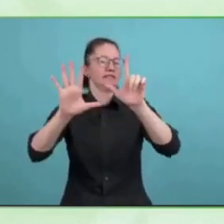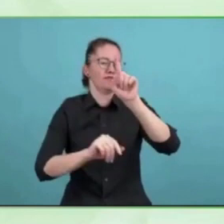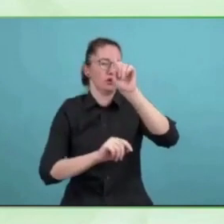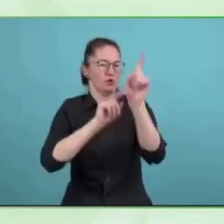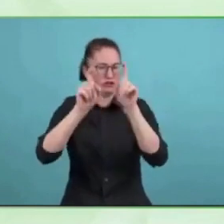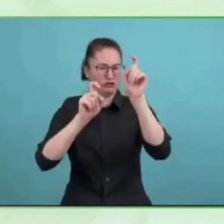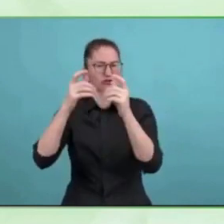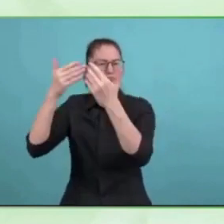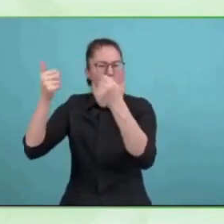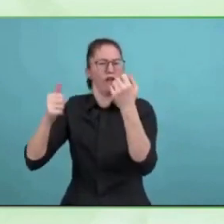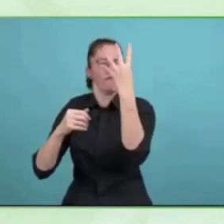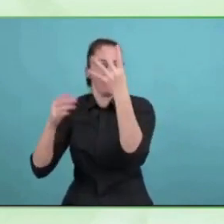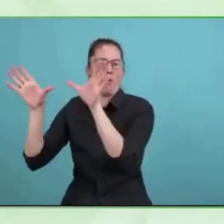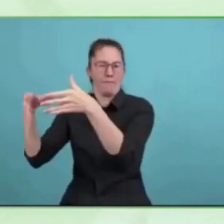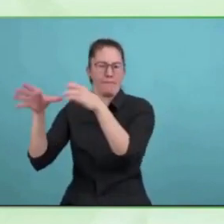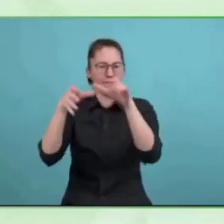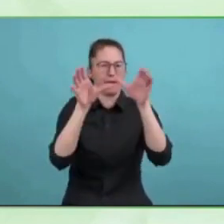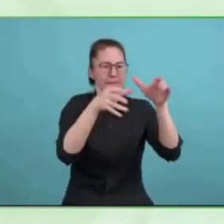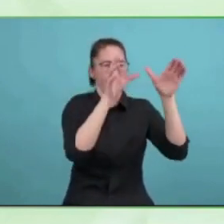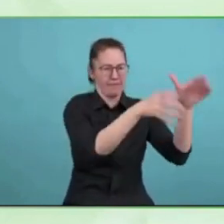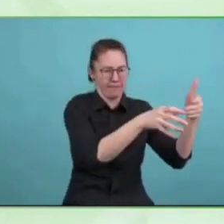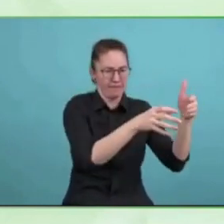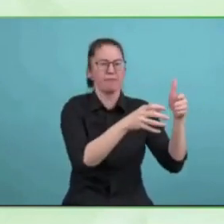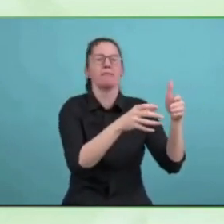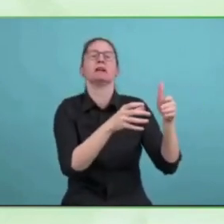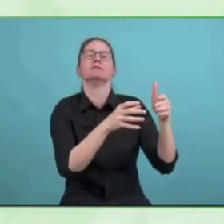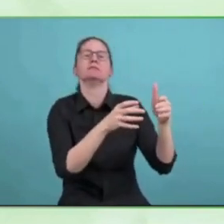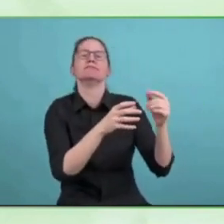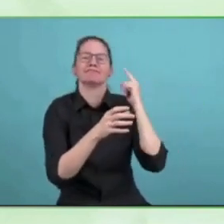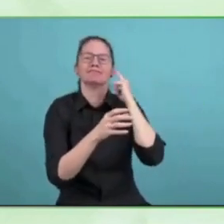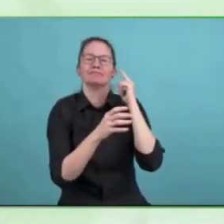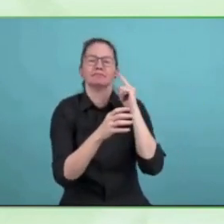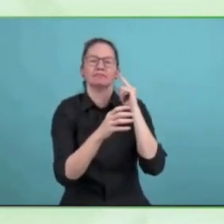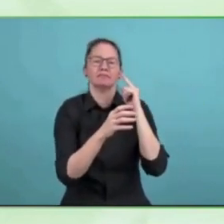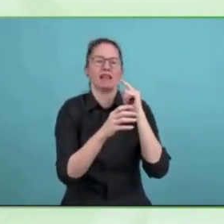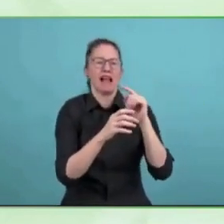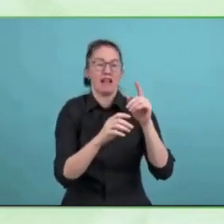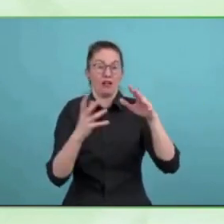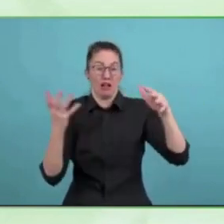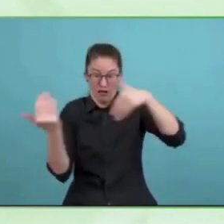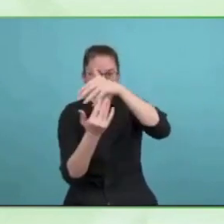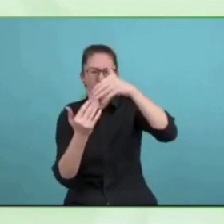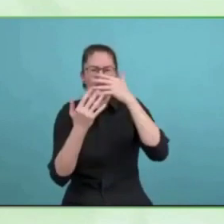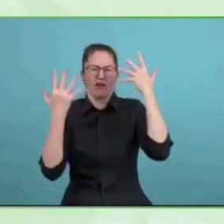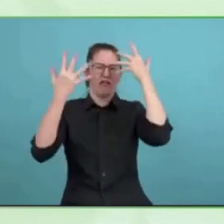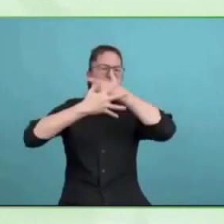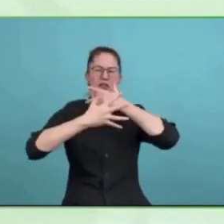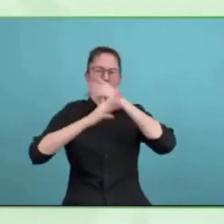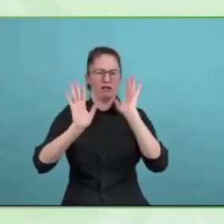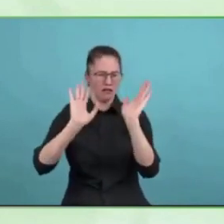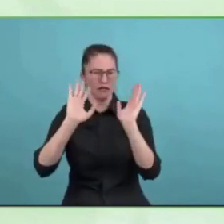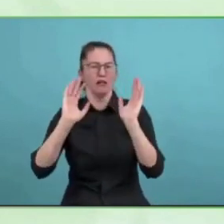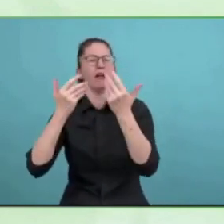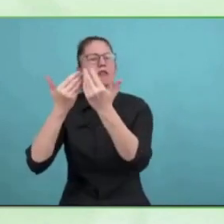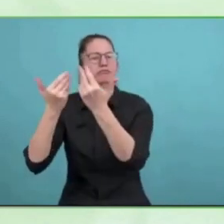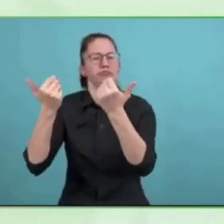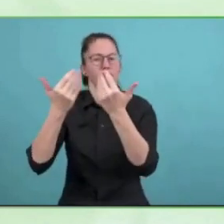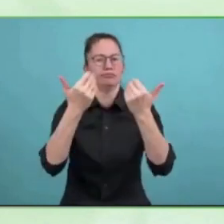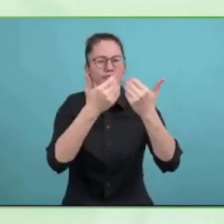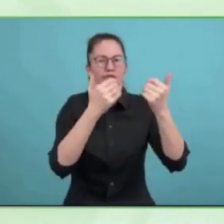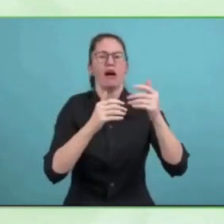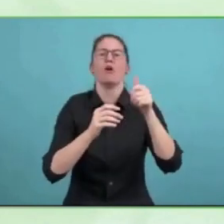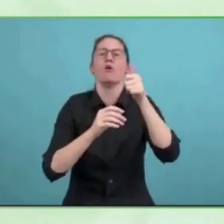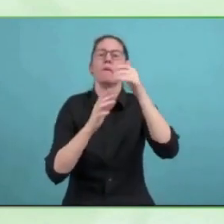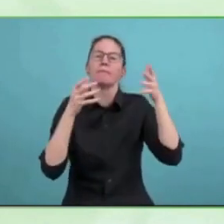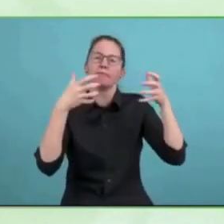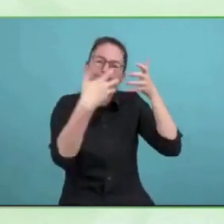people equally, recruiting people on a basis of equal, and what was culture change, and what was